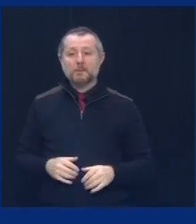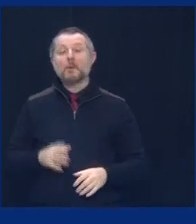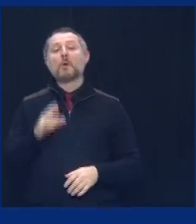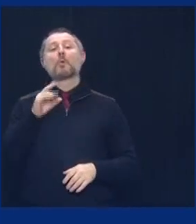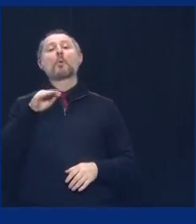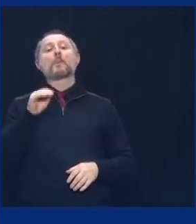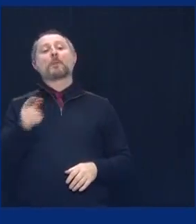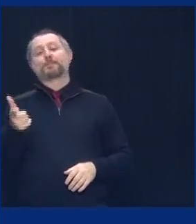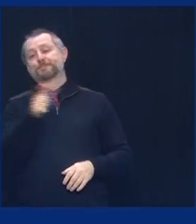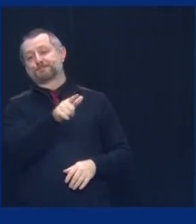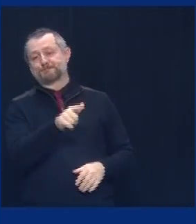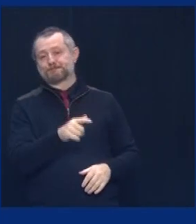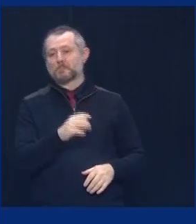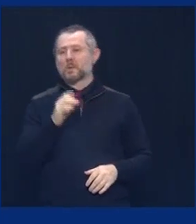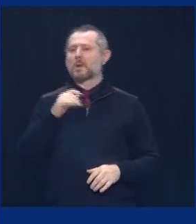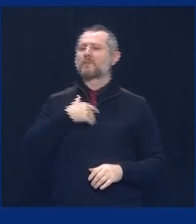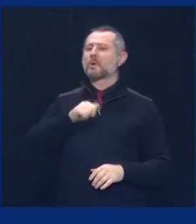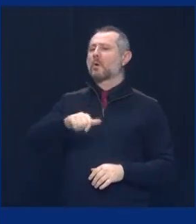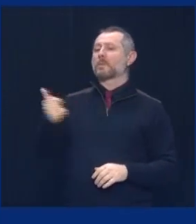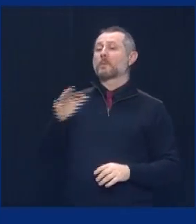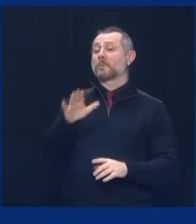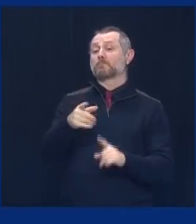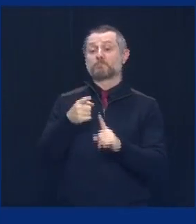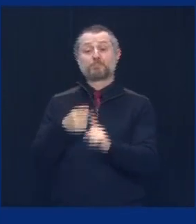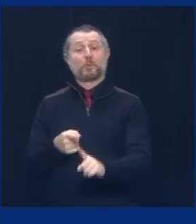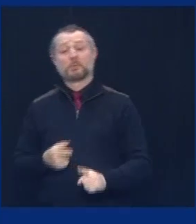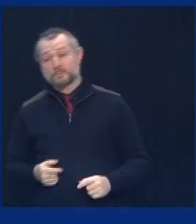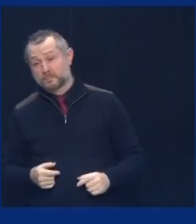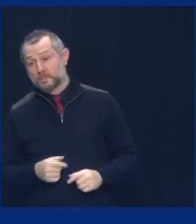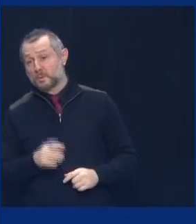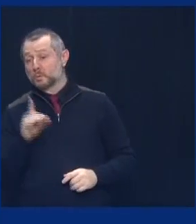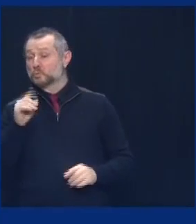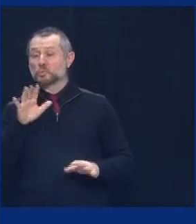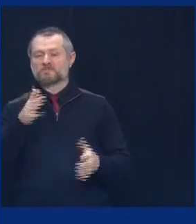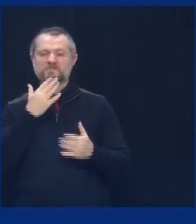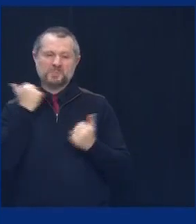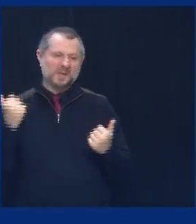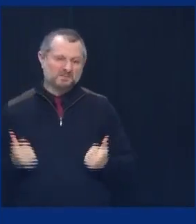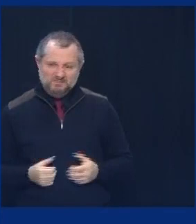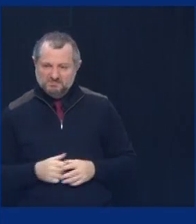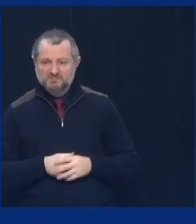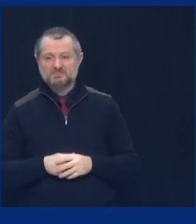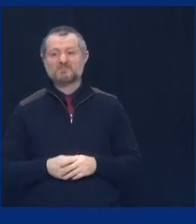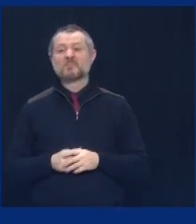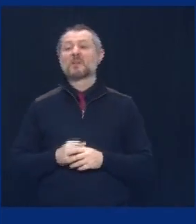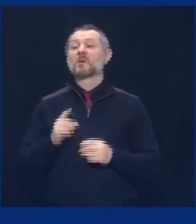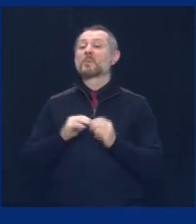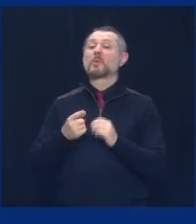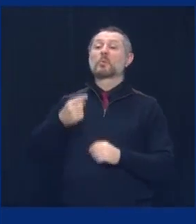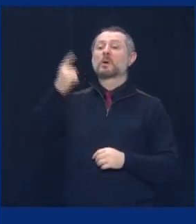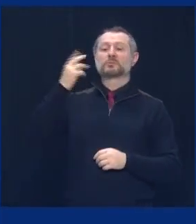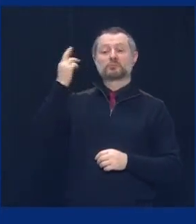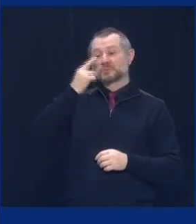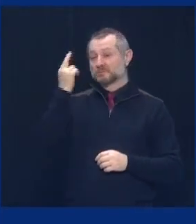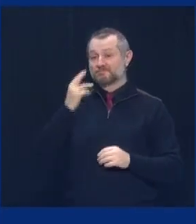other point, you do what you can, right? So look at the top of the list. Your first point is right. Focus